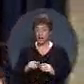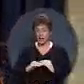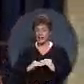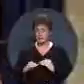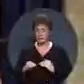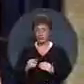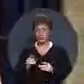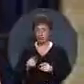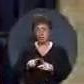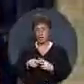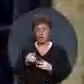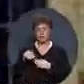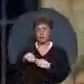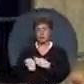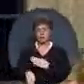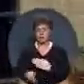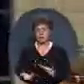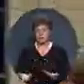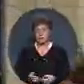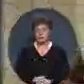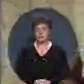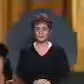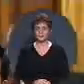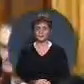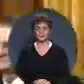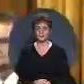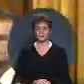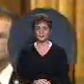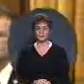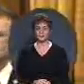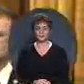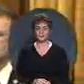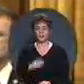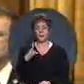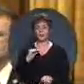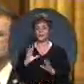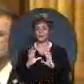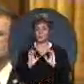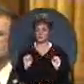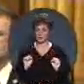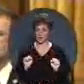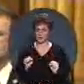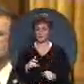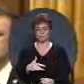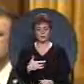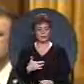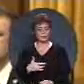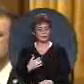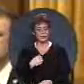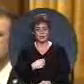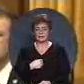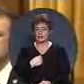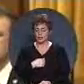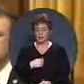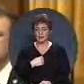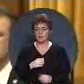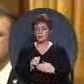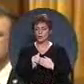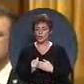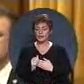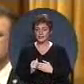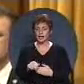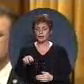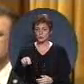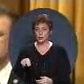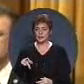Honourable the Parliamentary Secretary to the Prime Minister. Mr. Speaker, I think it's regrettable that the Leader of the NDP constantly diminishes the tremendous work